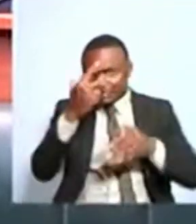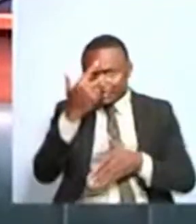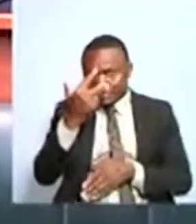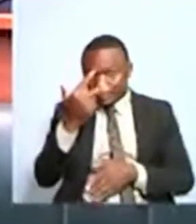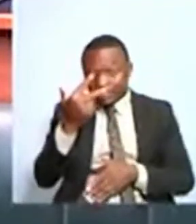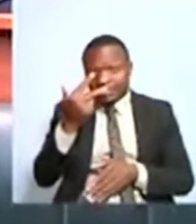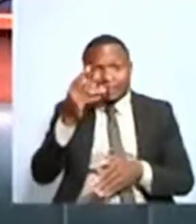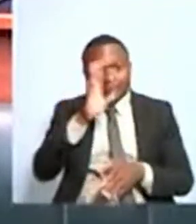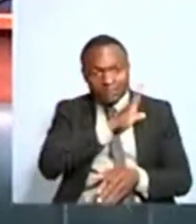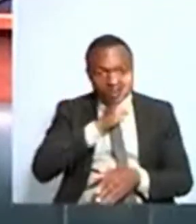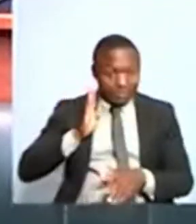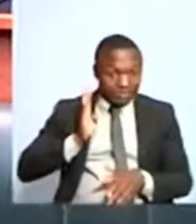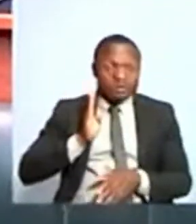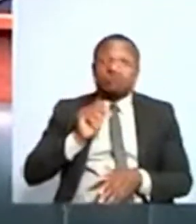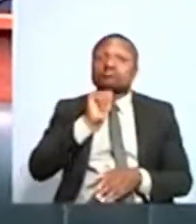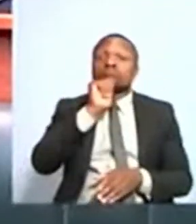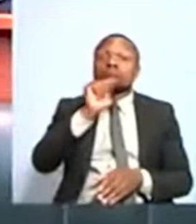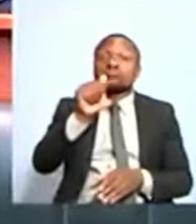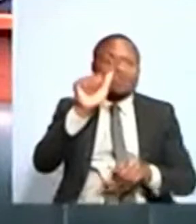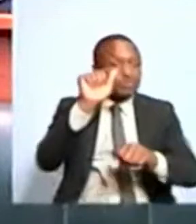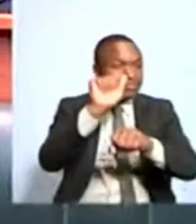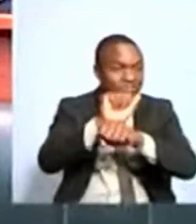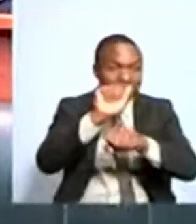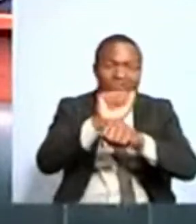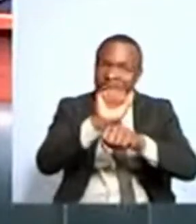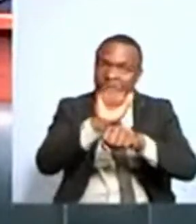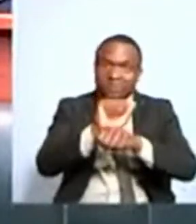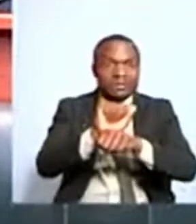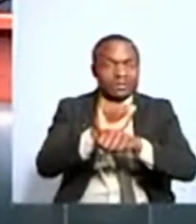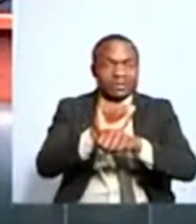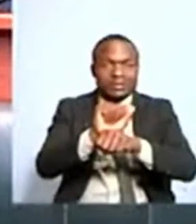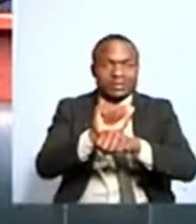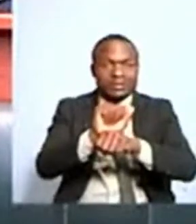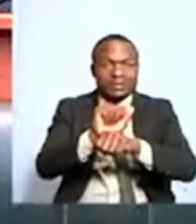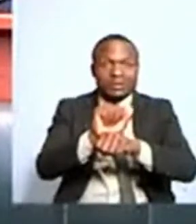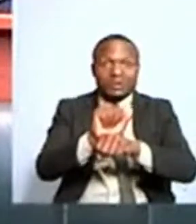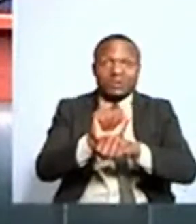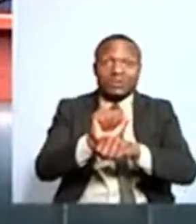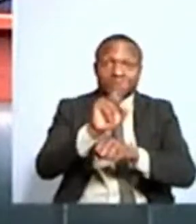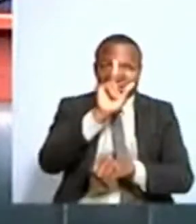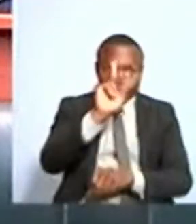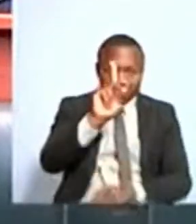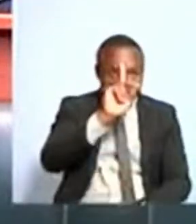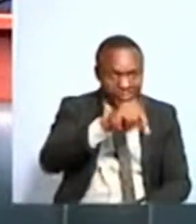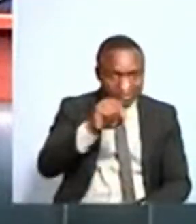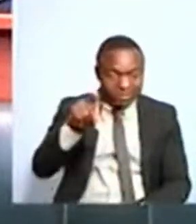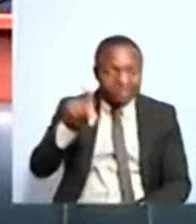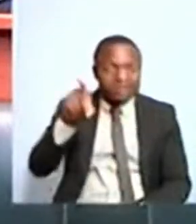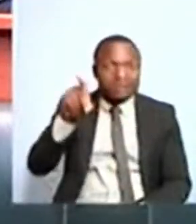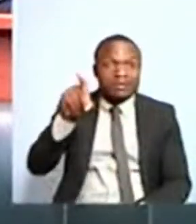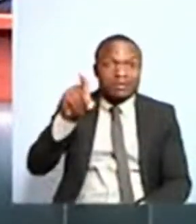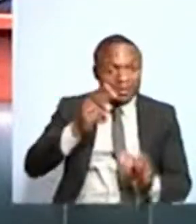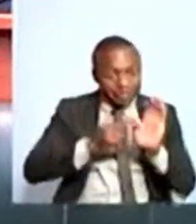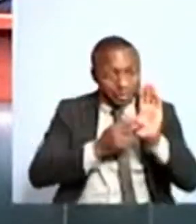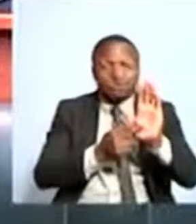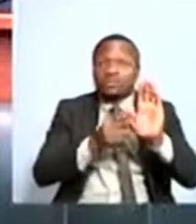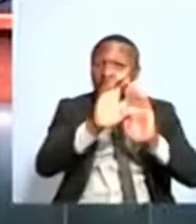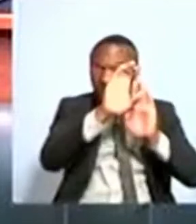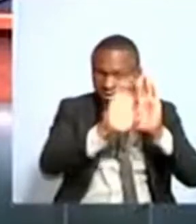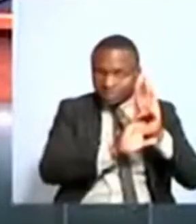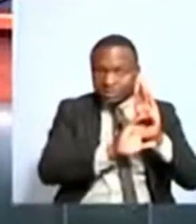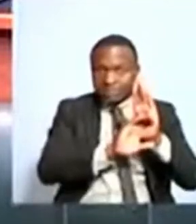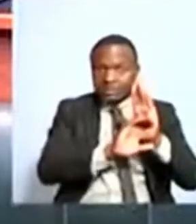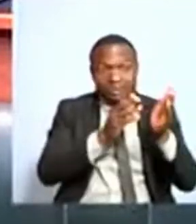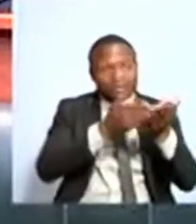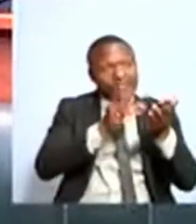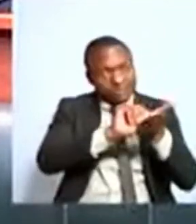the board shall not perform the functions of the Director of Public Prosecutions specified in the Constitution and in this